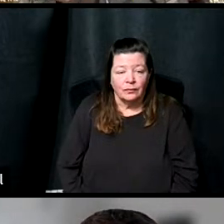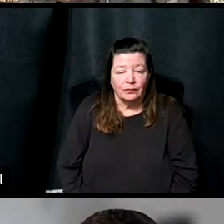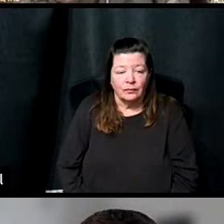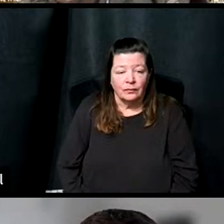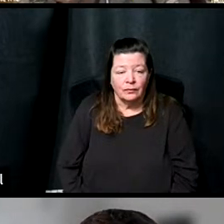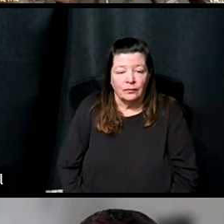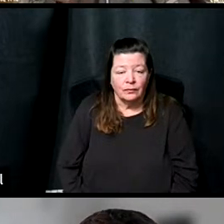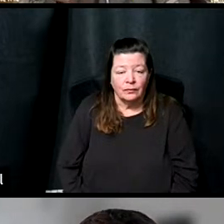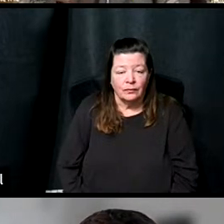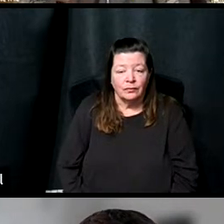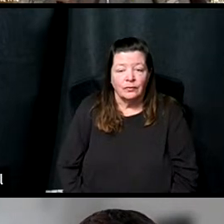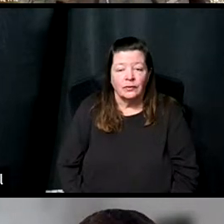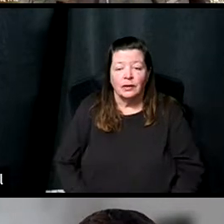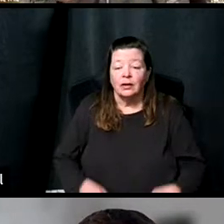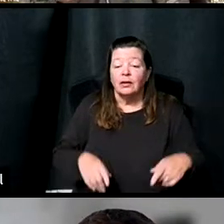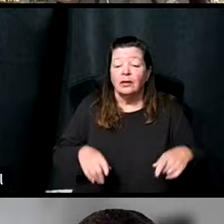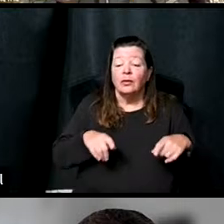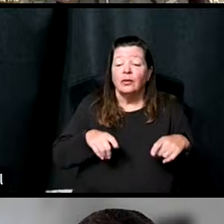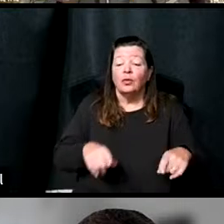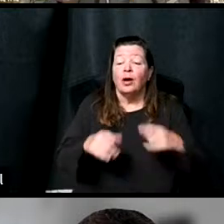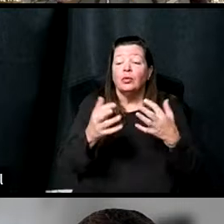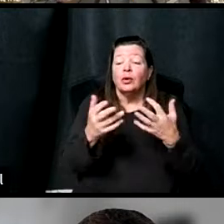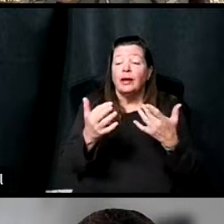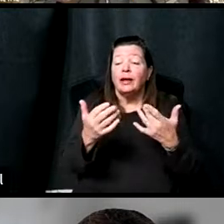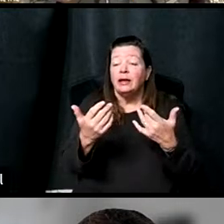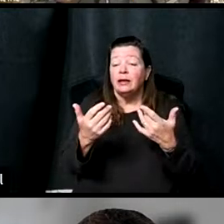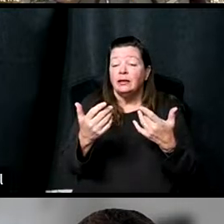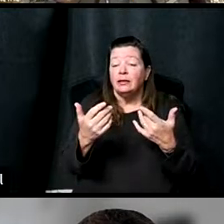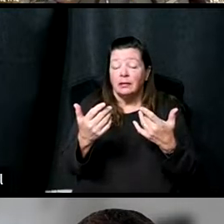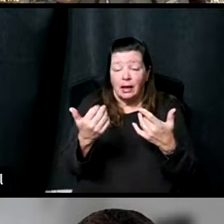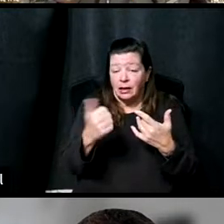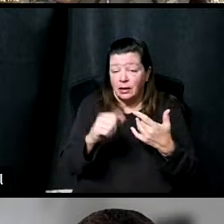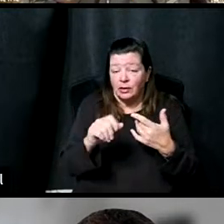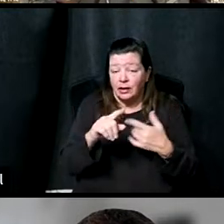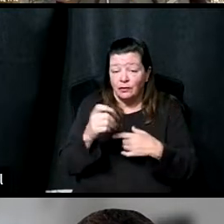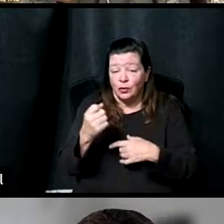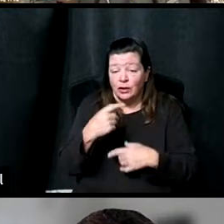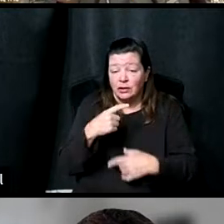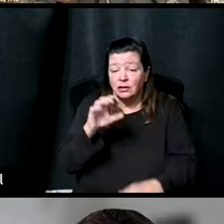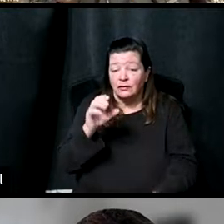While we're waiting, does anyone have any questions for Chris? The background.